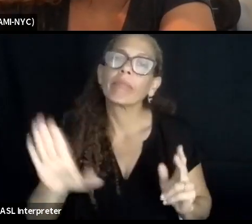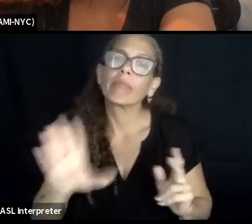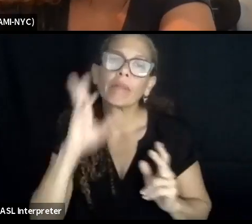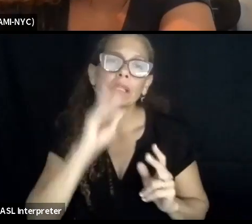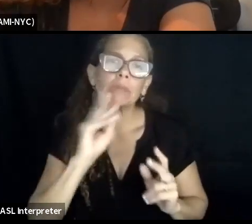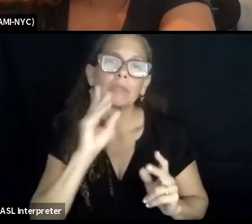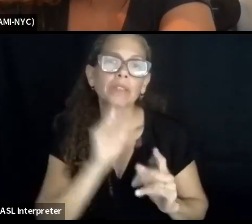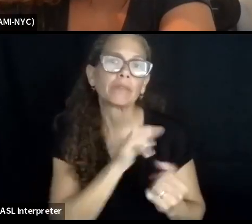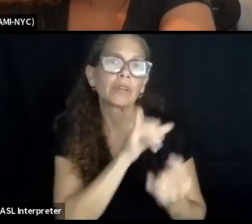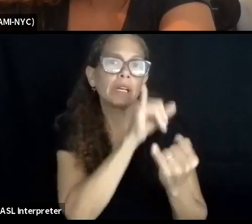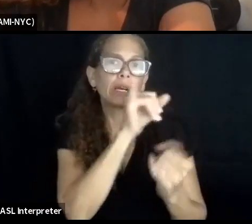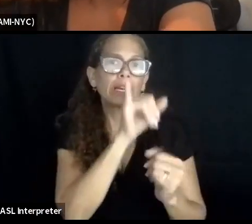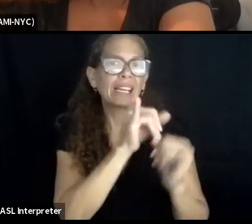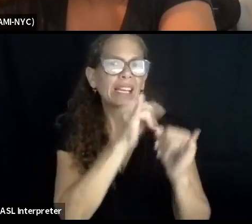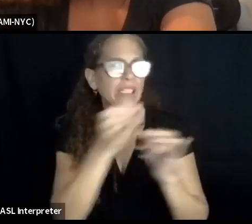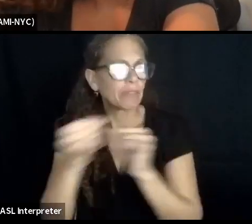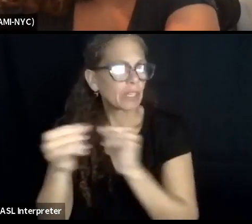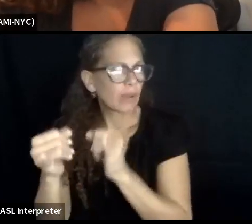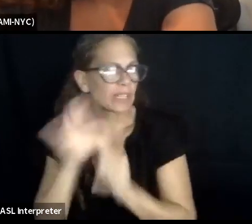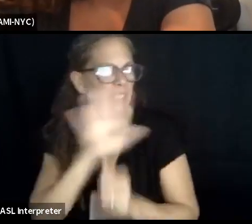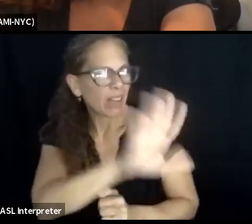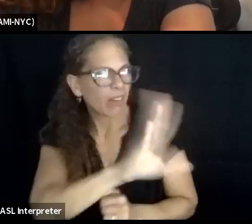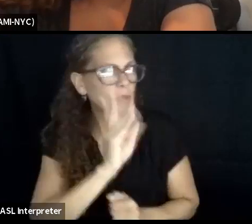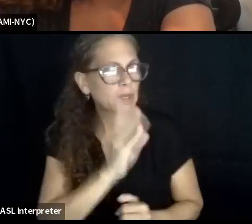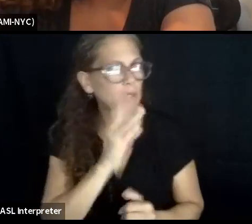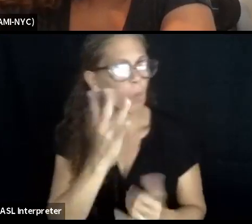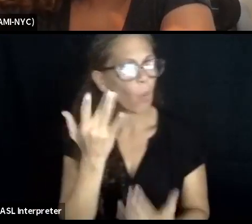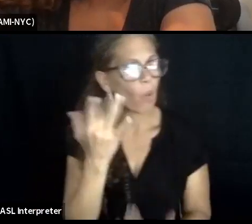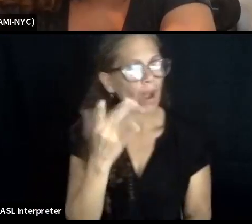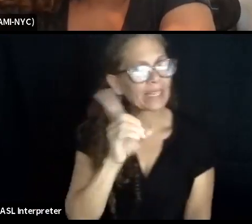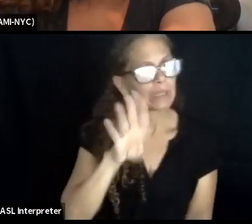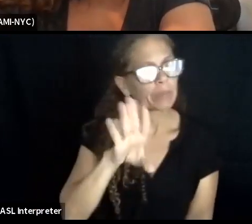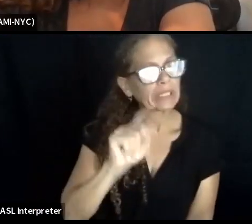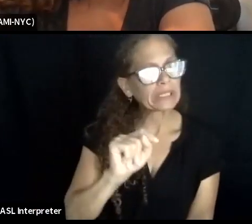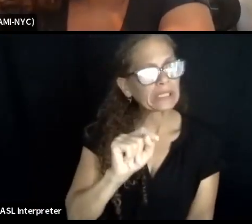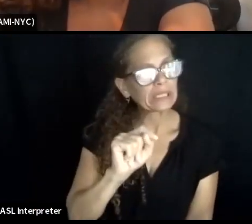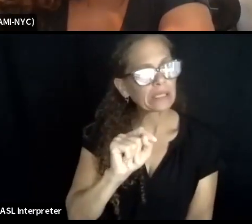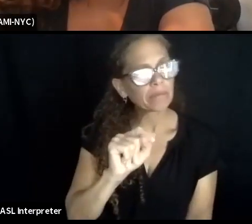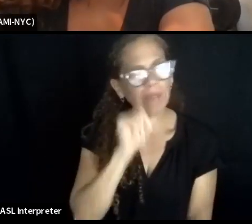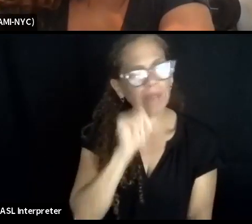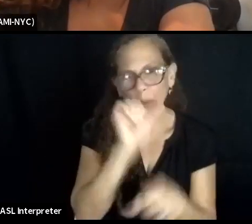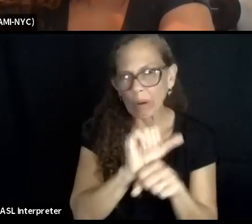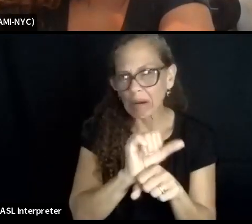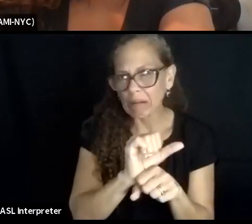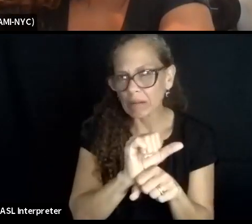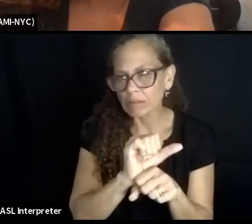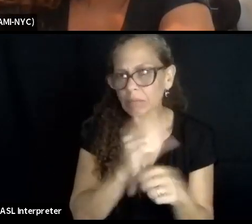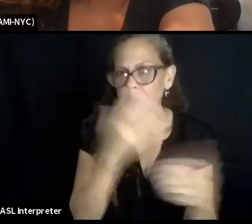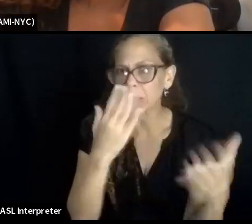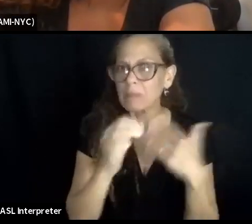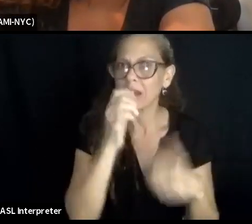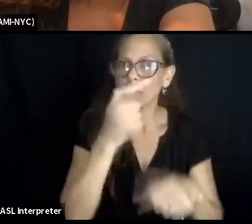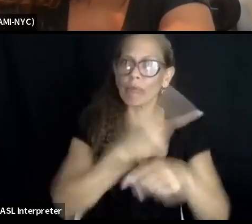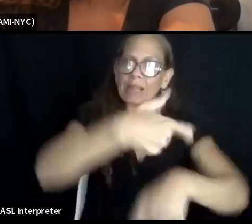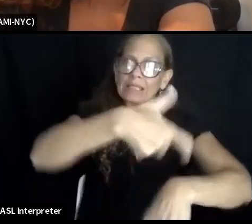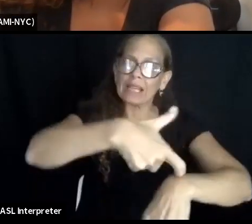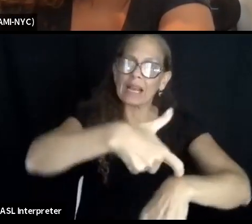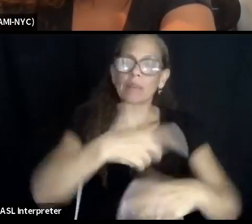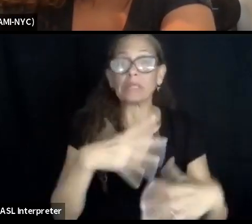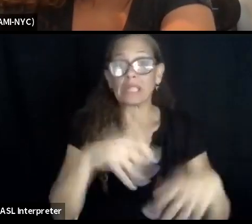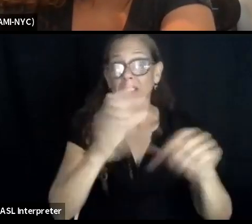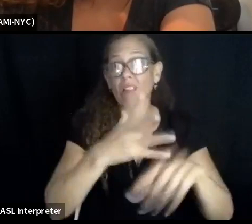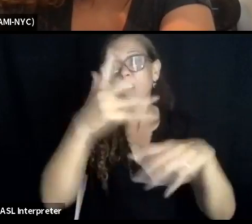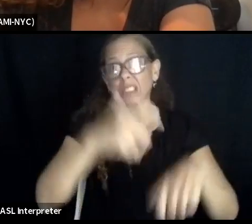why DBT might not work. Could be just not a right time in your life. I think it can take a lot of time and